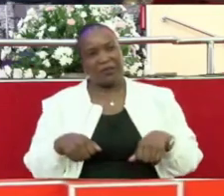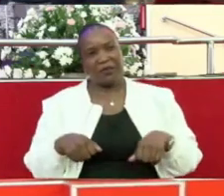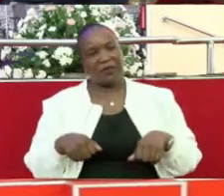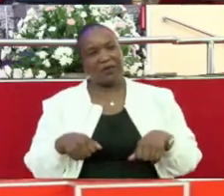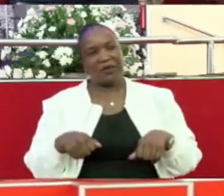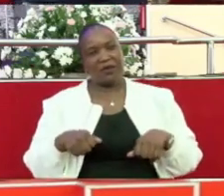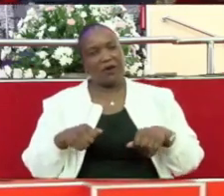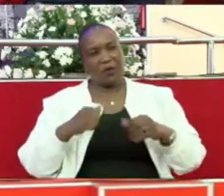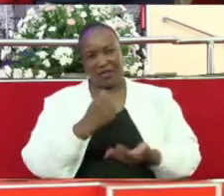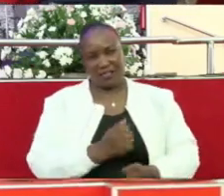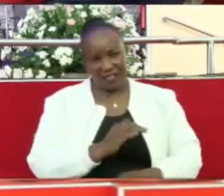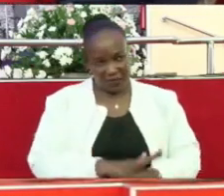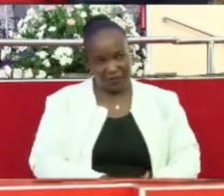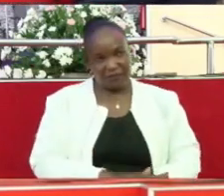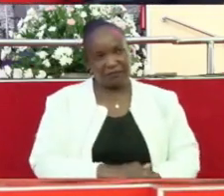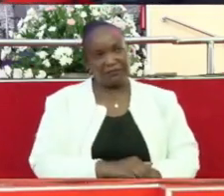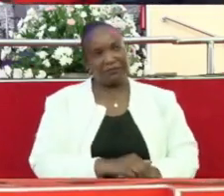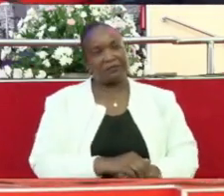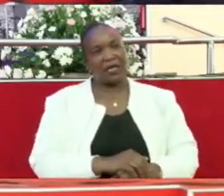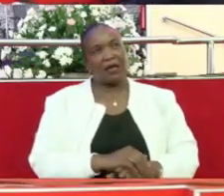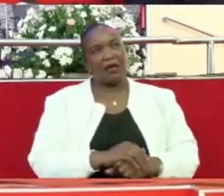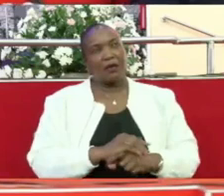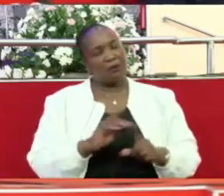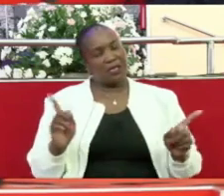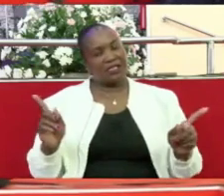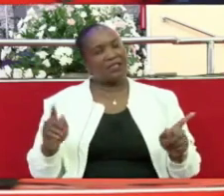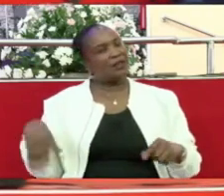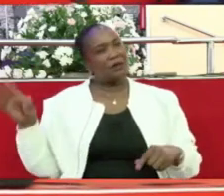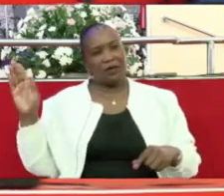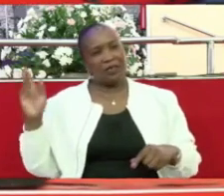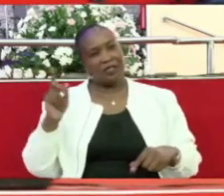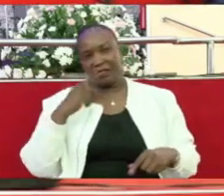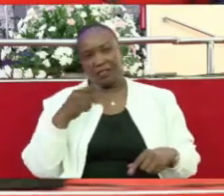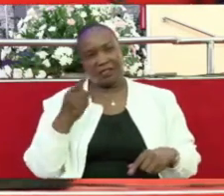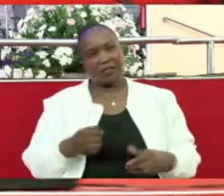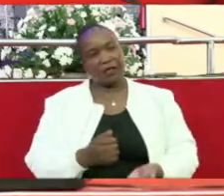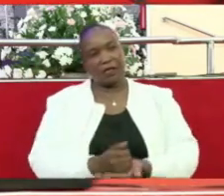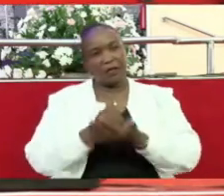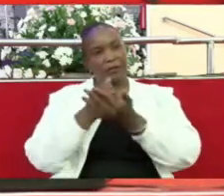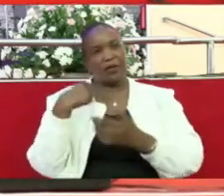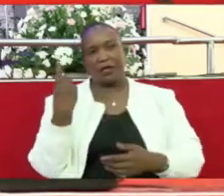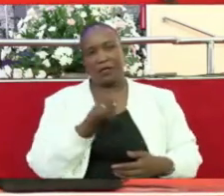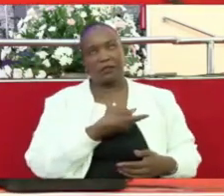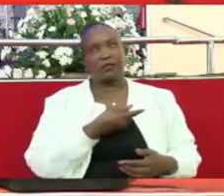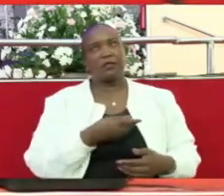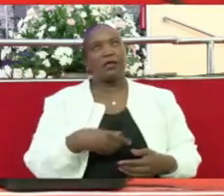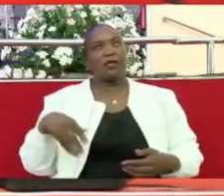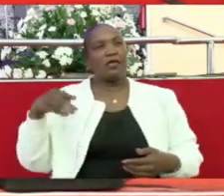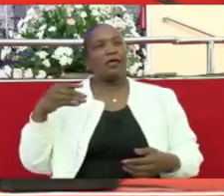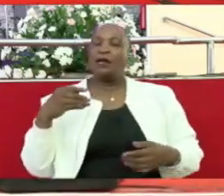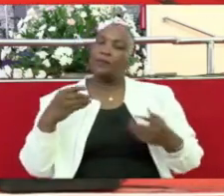Pengine hata tuko na mipaka. Because in saying that God will help us, lakini kwa sababu anasema atatusaidia, he's also speaking to us about a